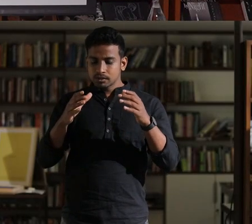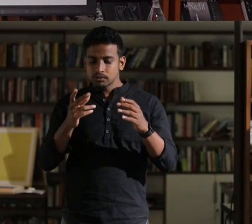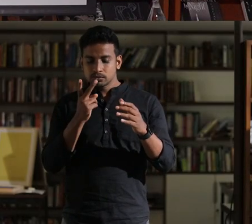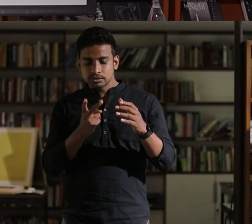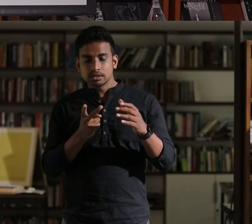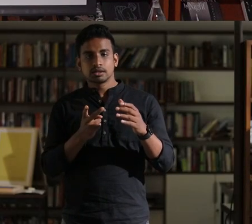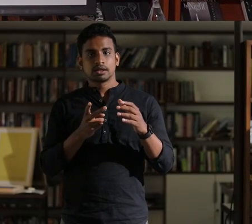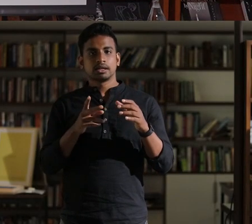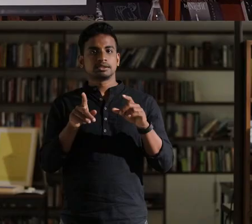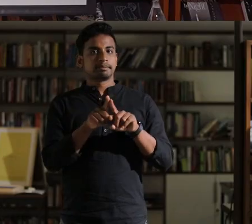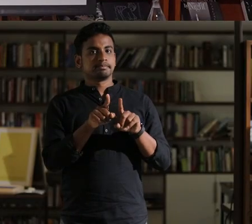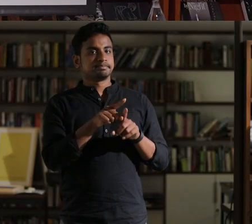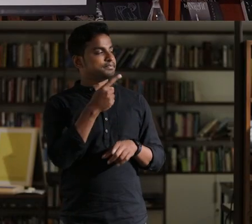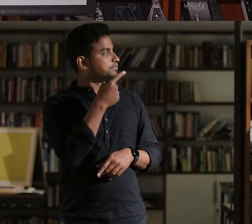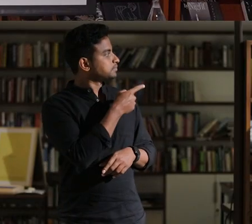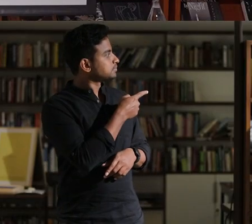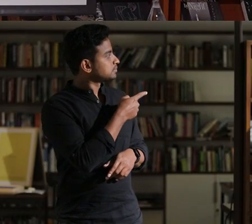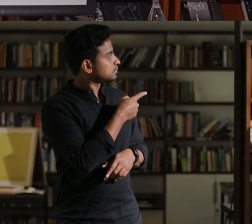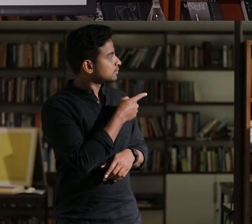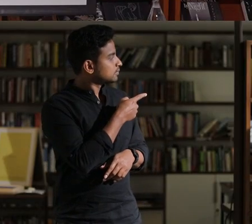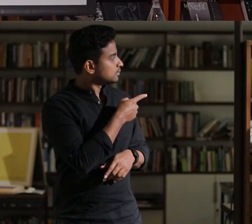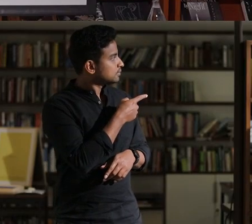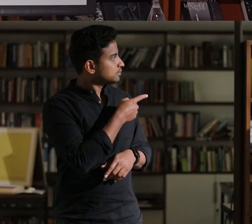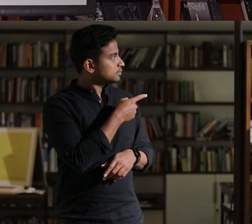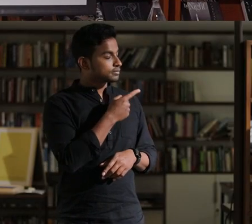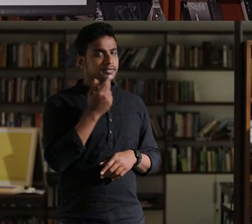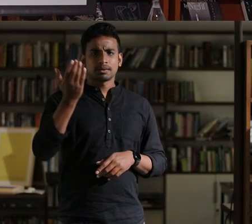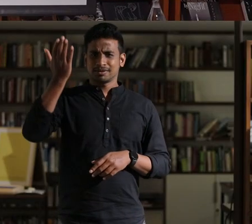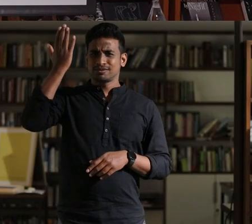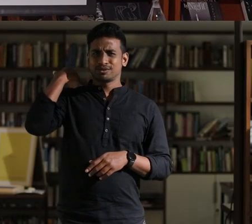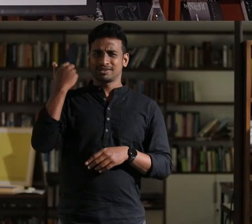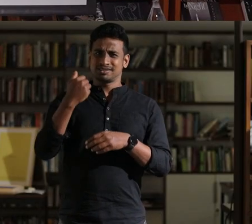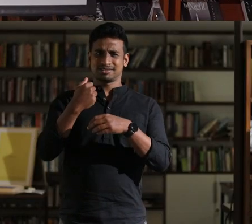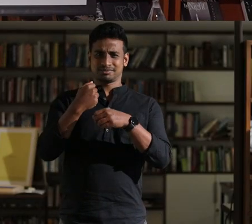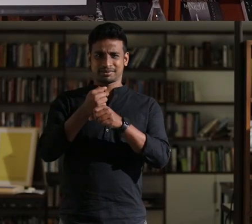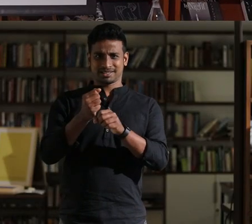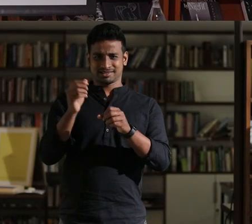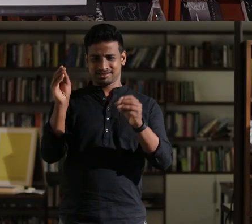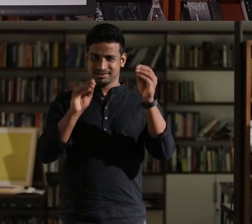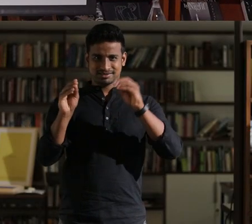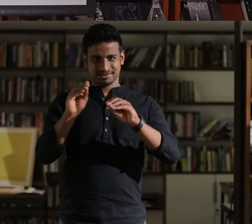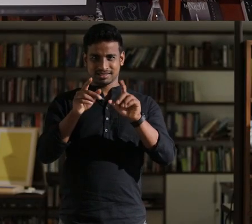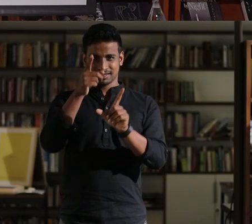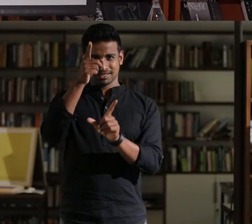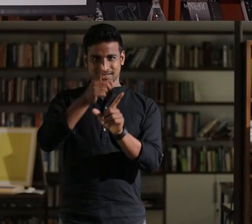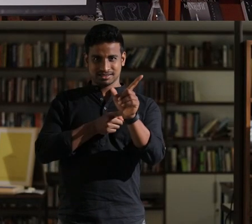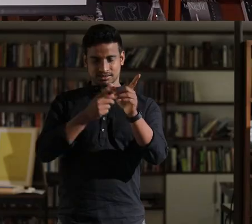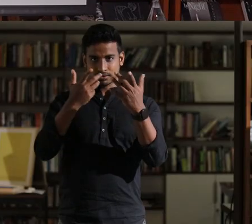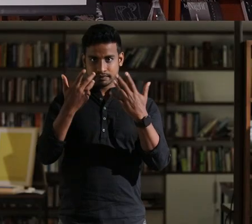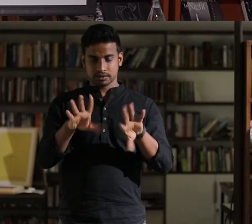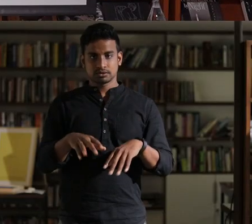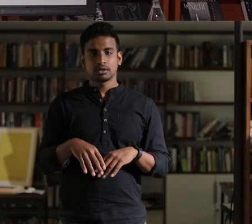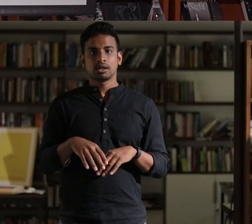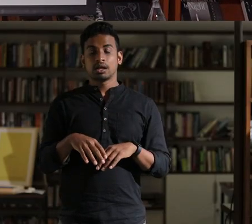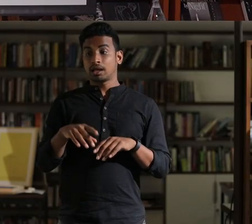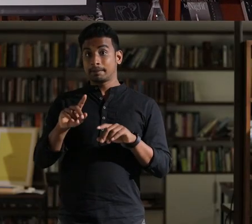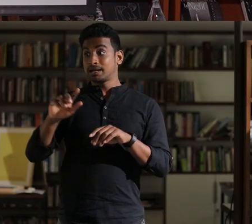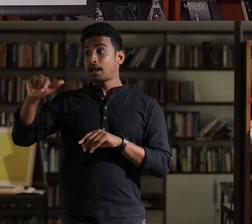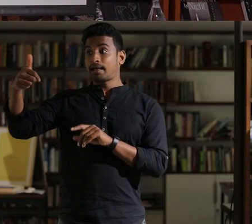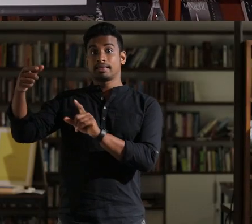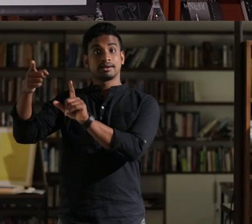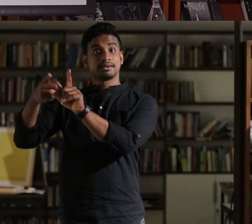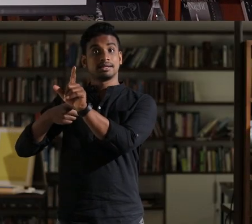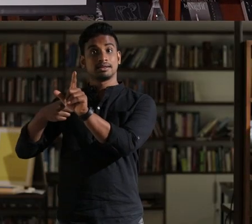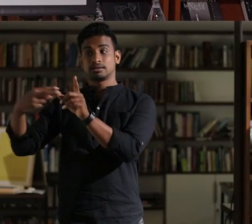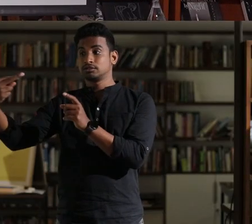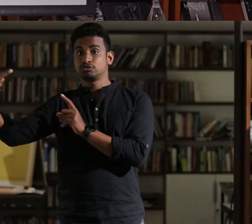is happening on the screens here. At one point of time, they have been created. And the point in time that this person is looking at it from a very different